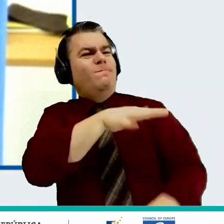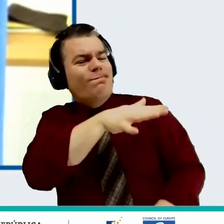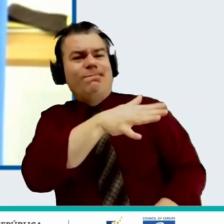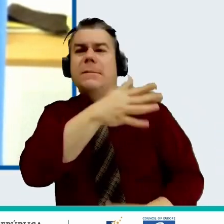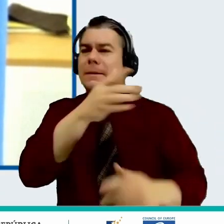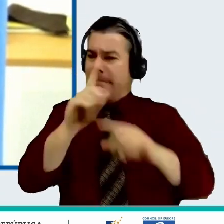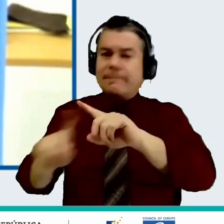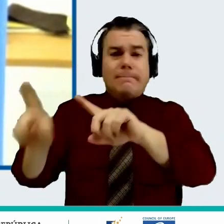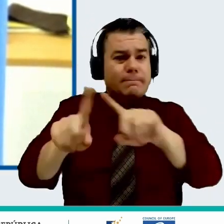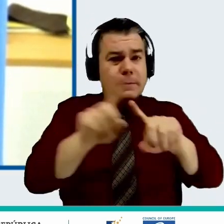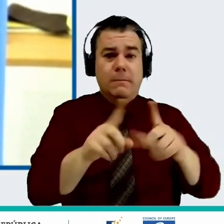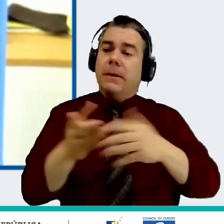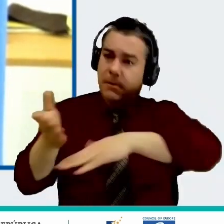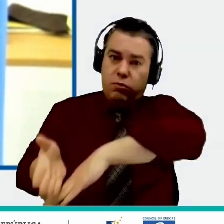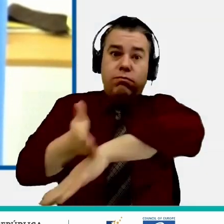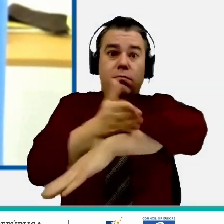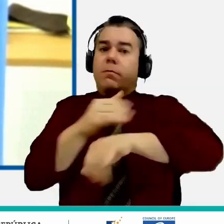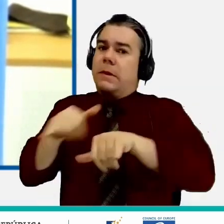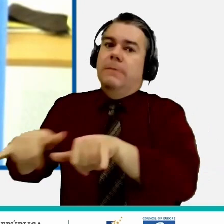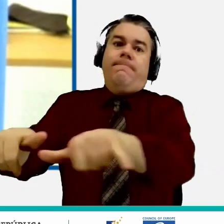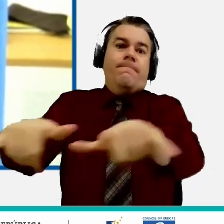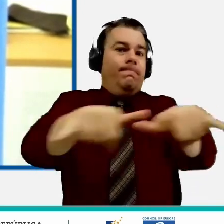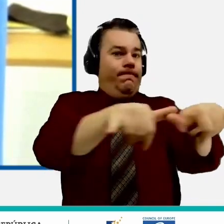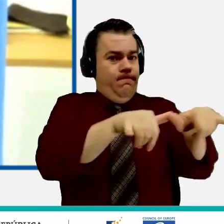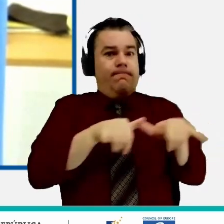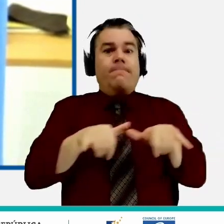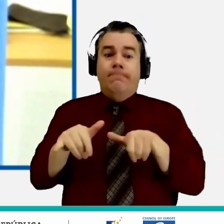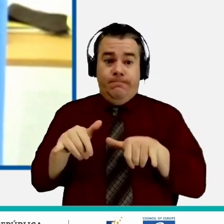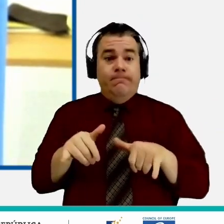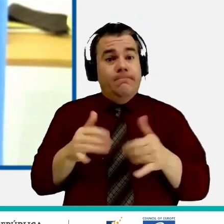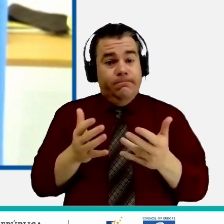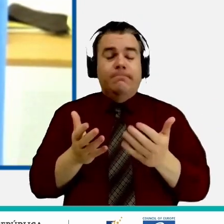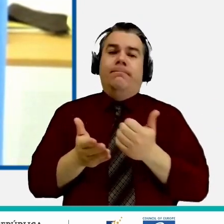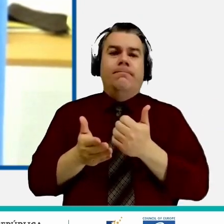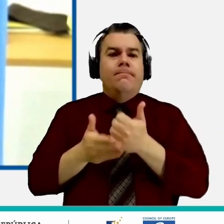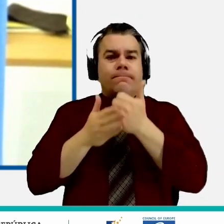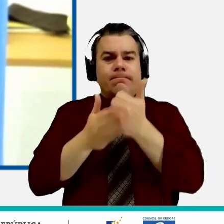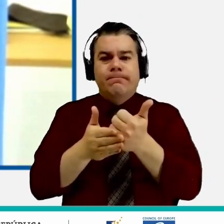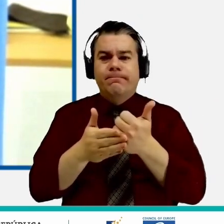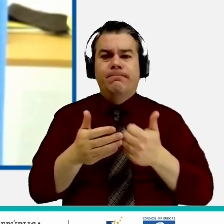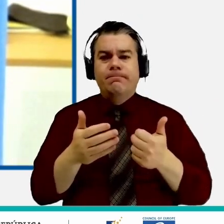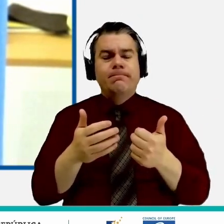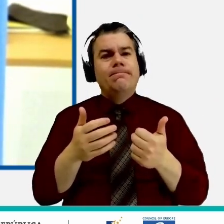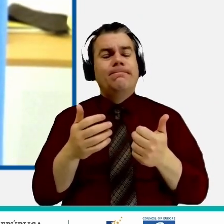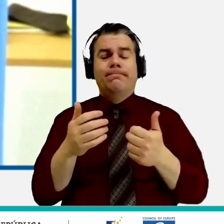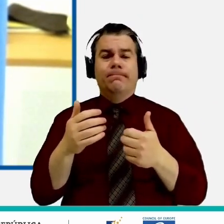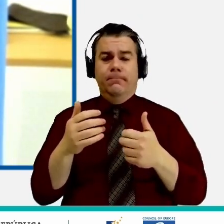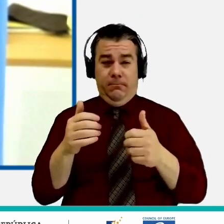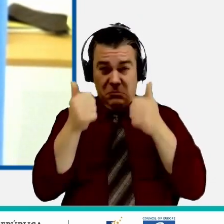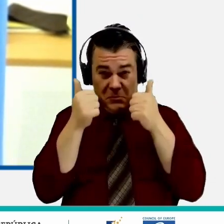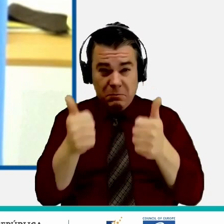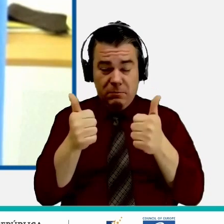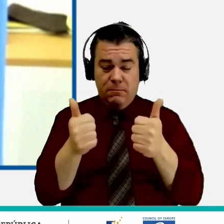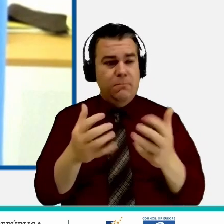fronts, but also in all countries, to make sure that we can overcome the different levels of preparedness for